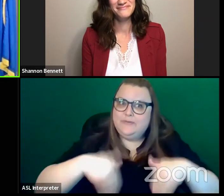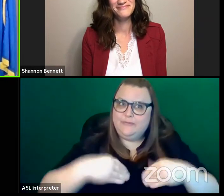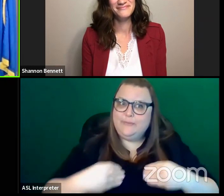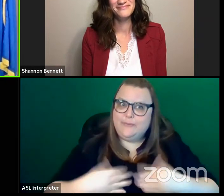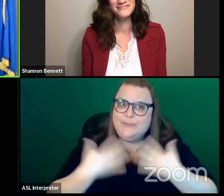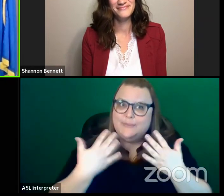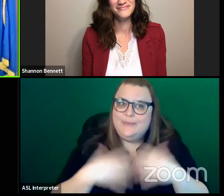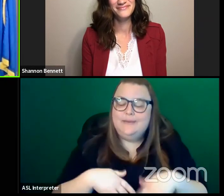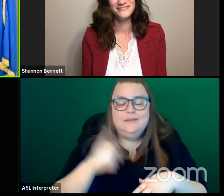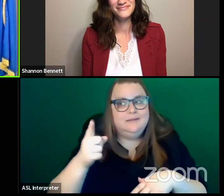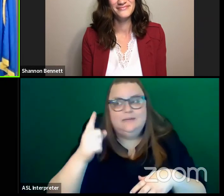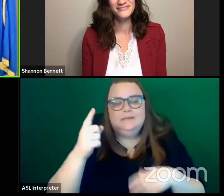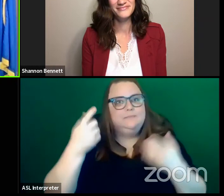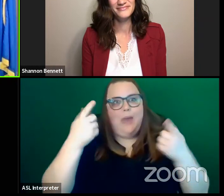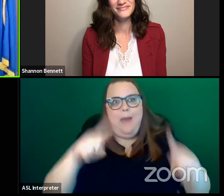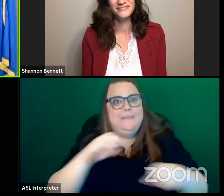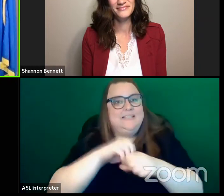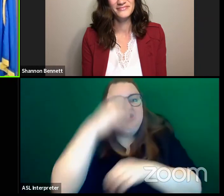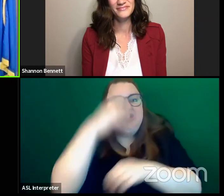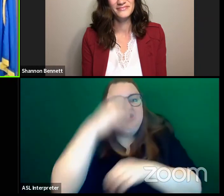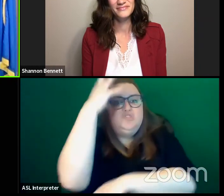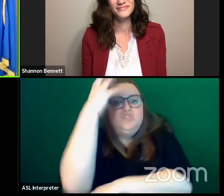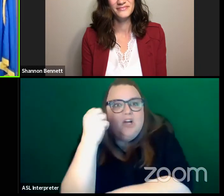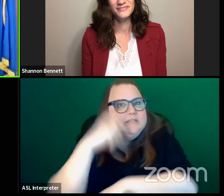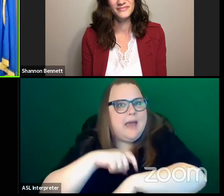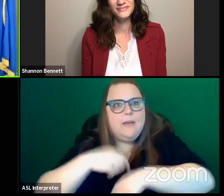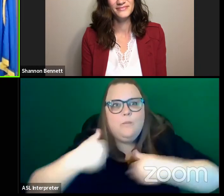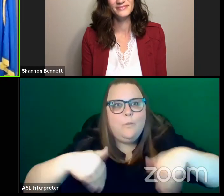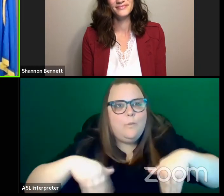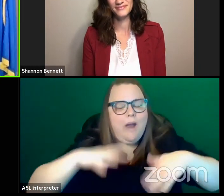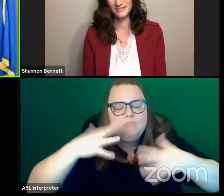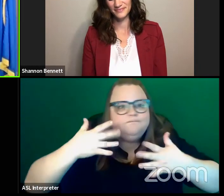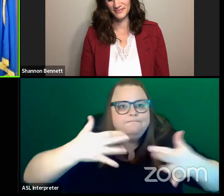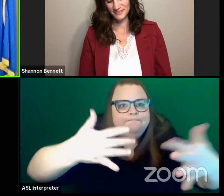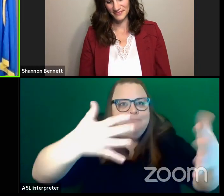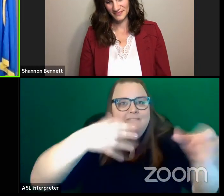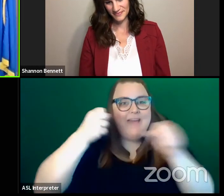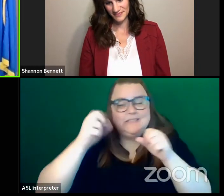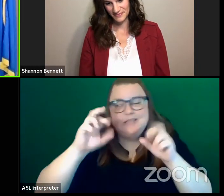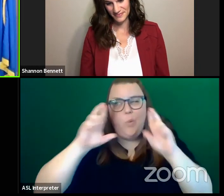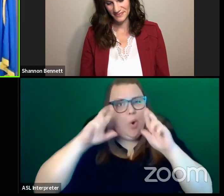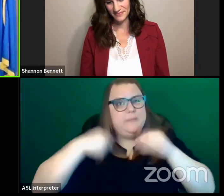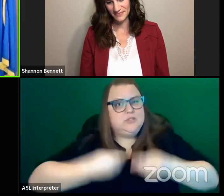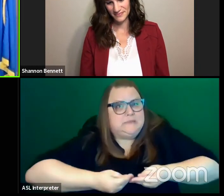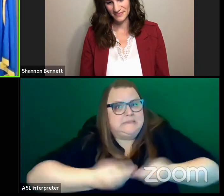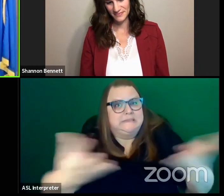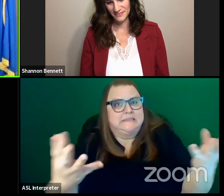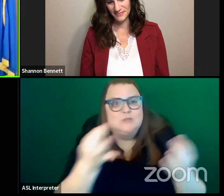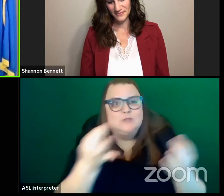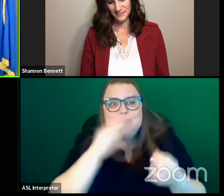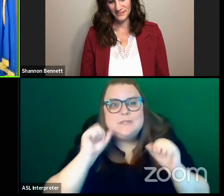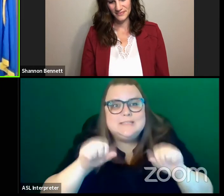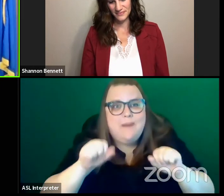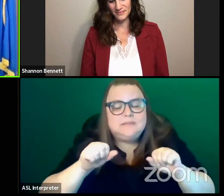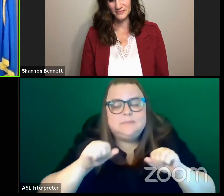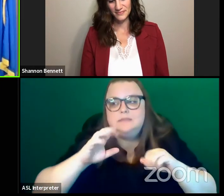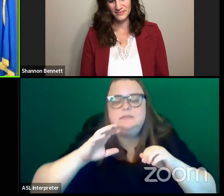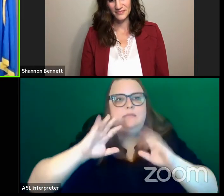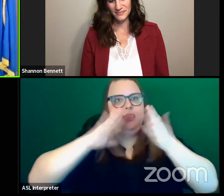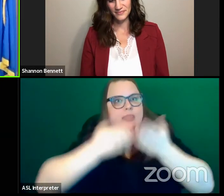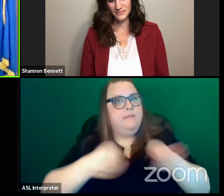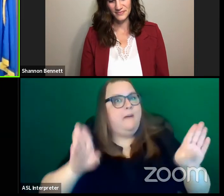record time. And it's our hope that we can get as much of this as we can out in the general public. We'll build more and more immunity, and